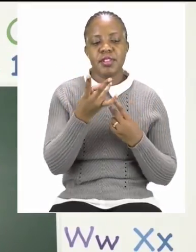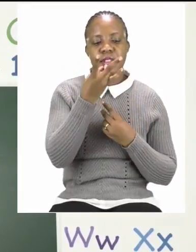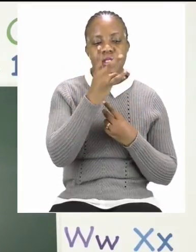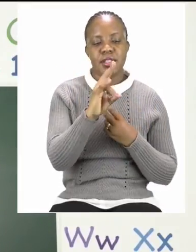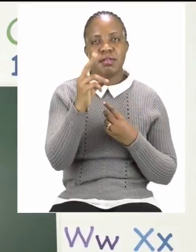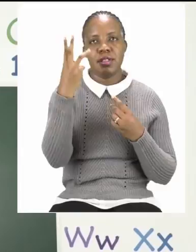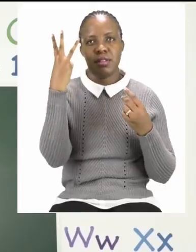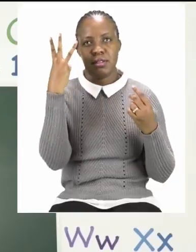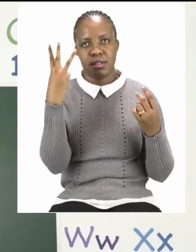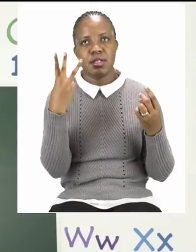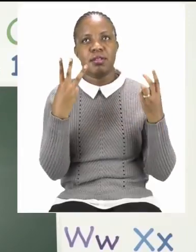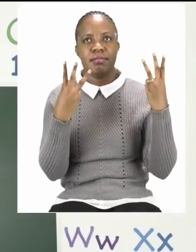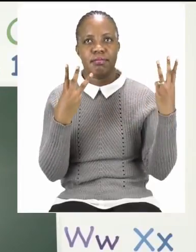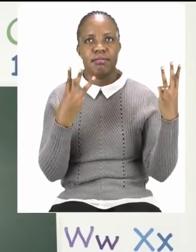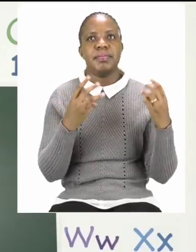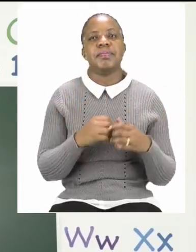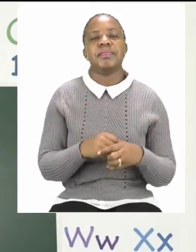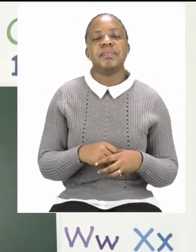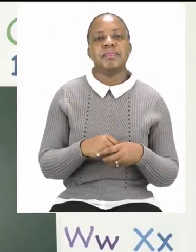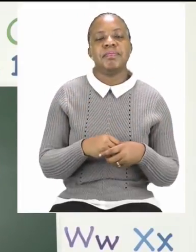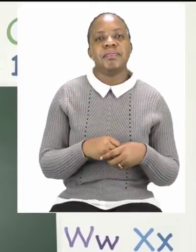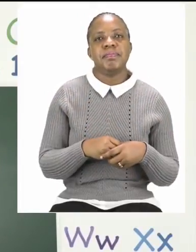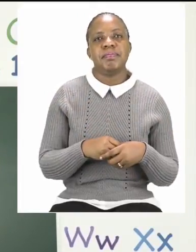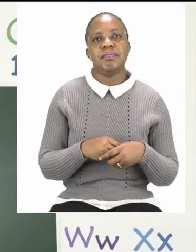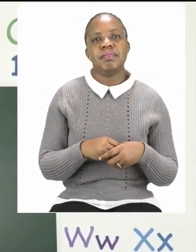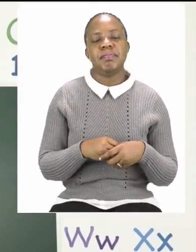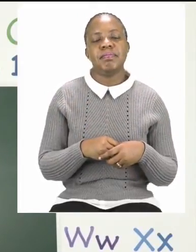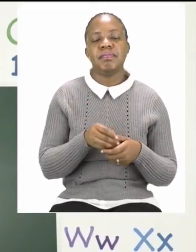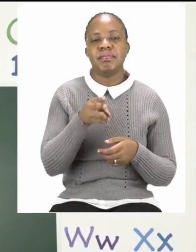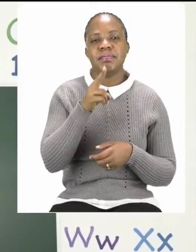73. So our answer is